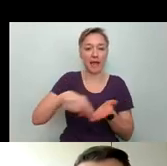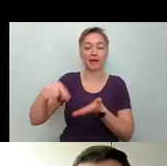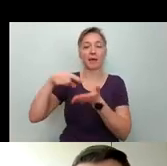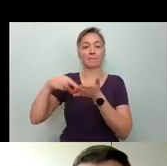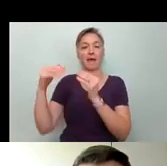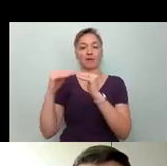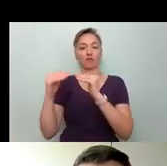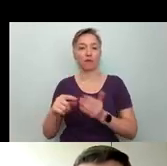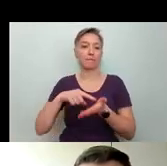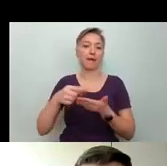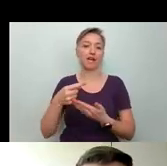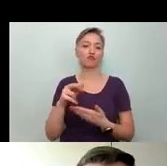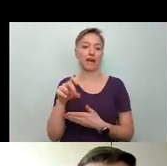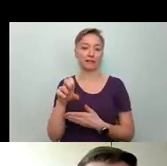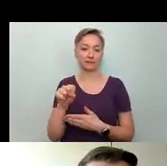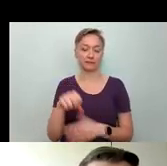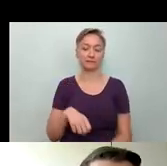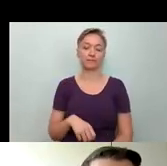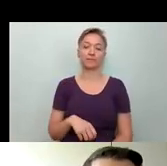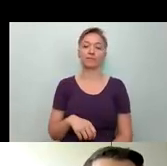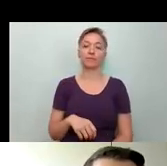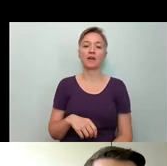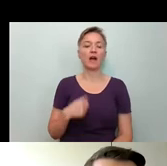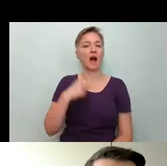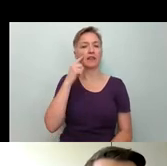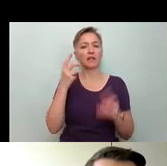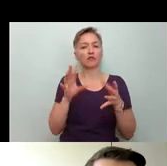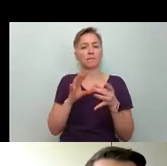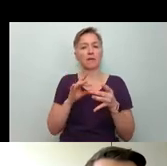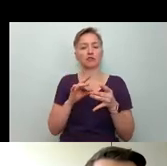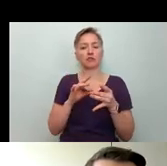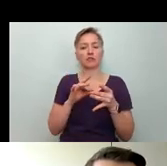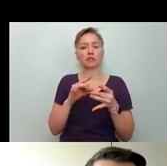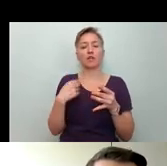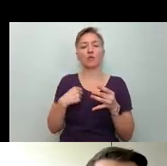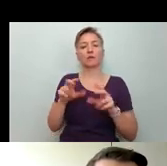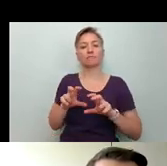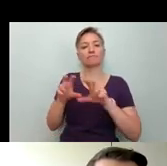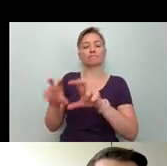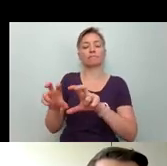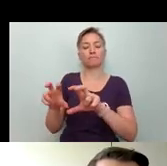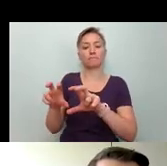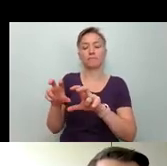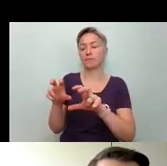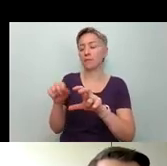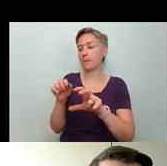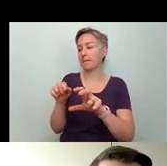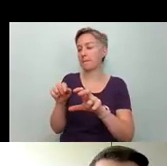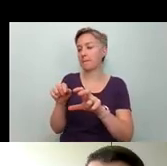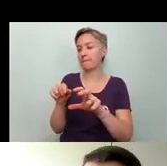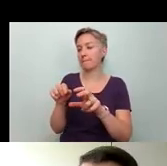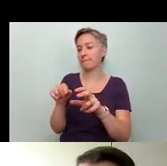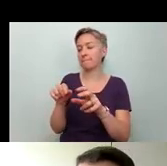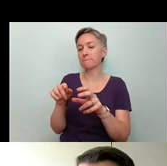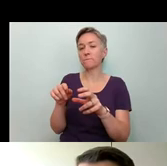time. We are investing in, I think I mentioned earlier on this call that we have scoped